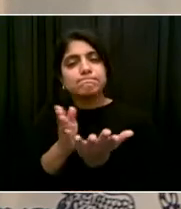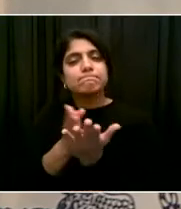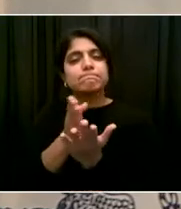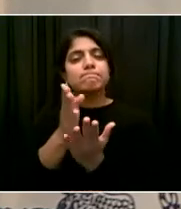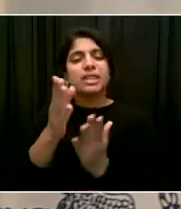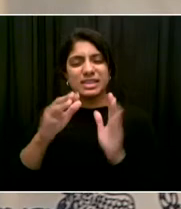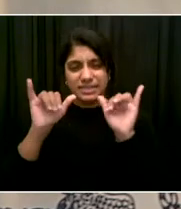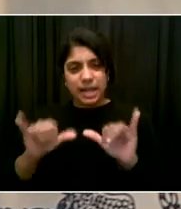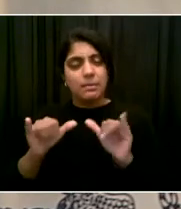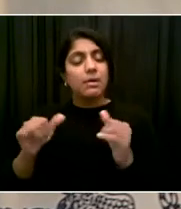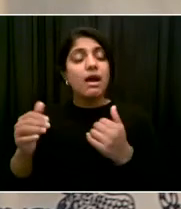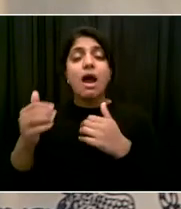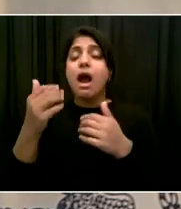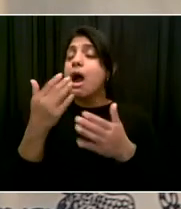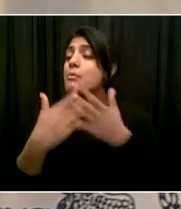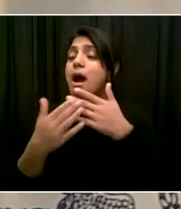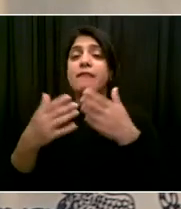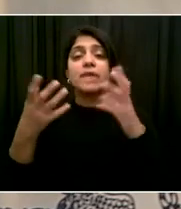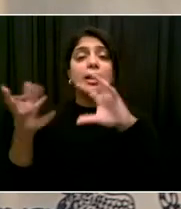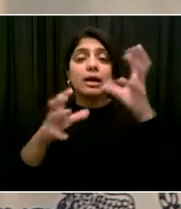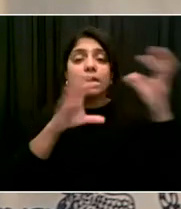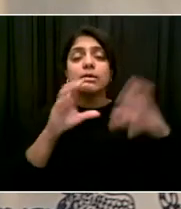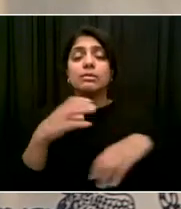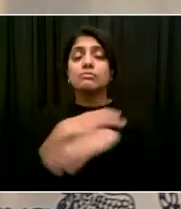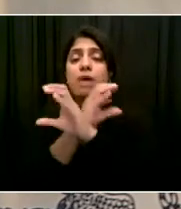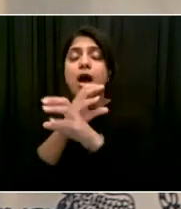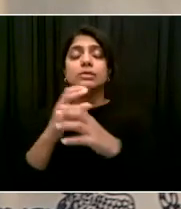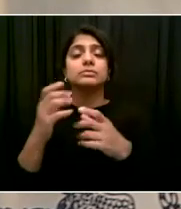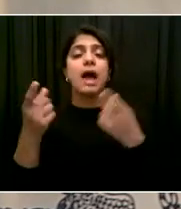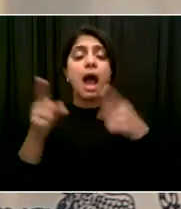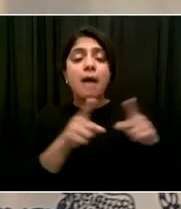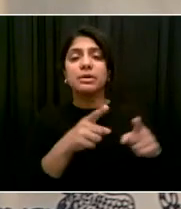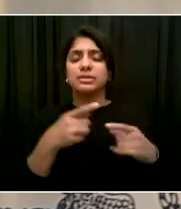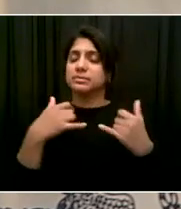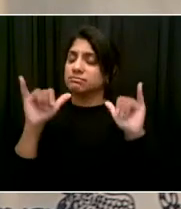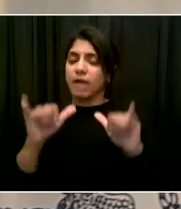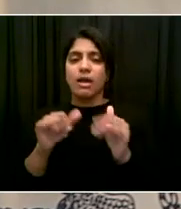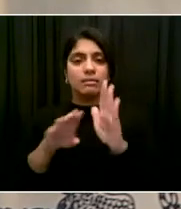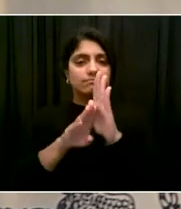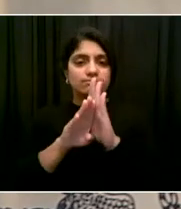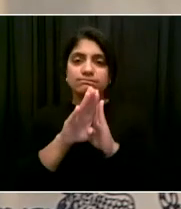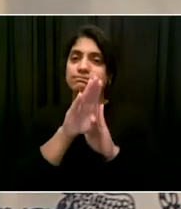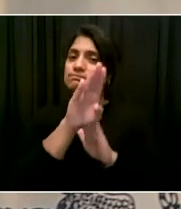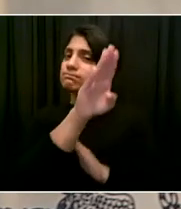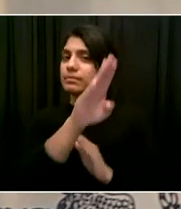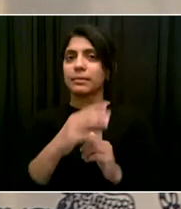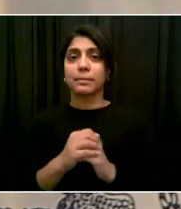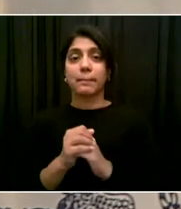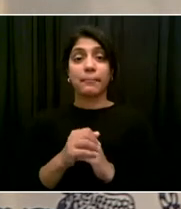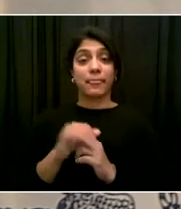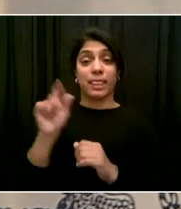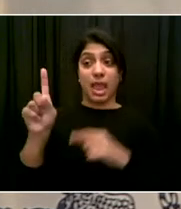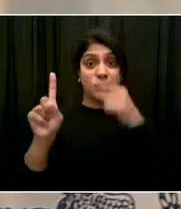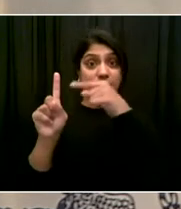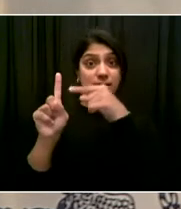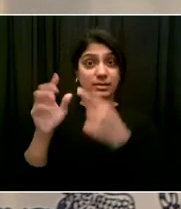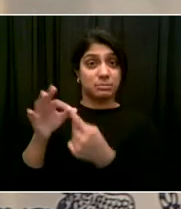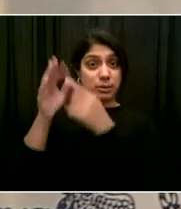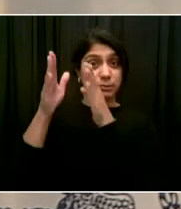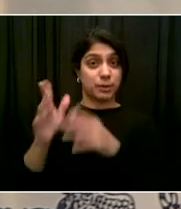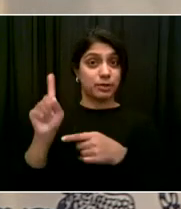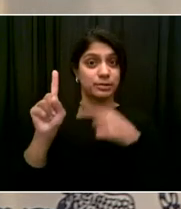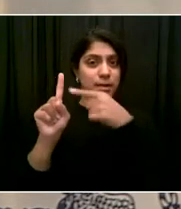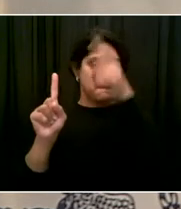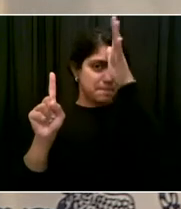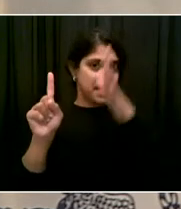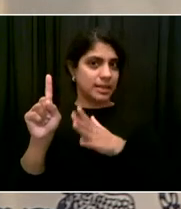process. So he recently did an extraordinarily powerful documentary called